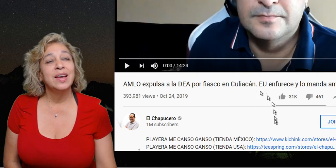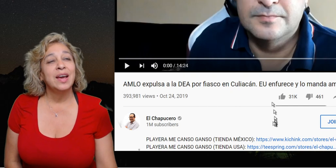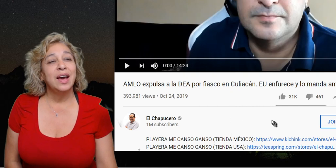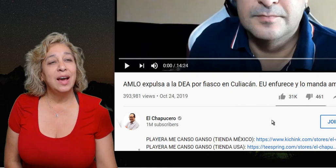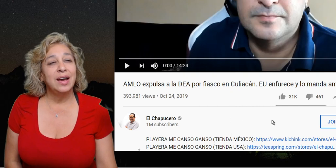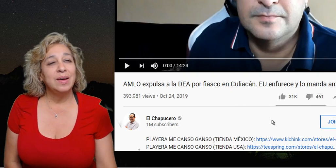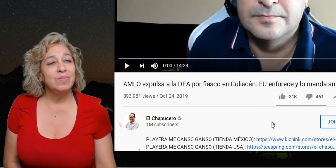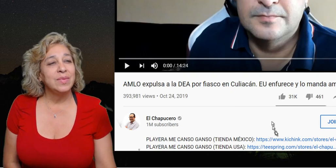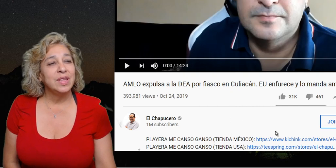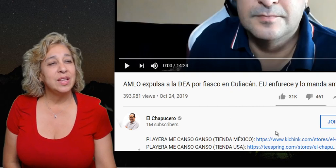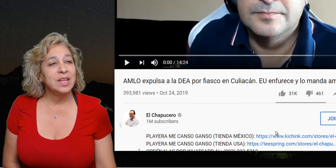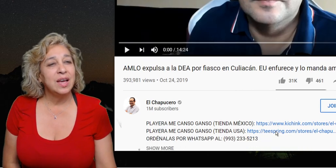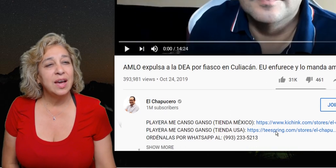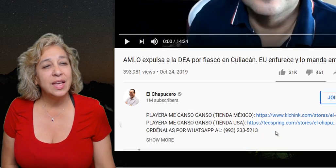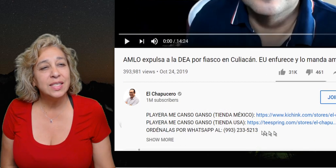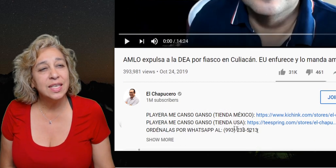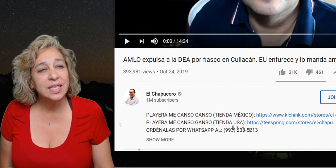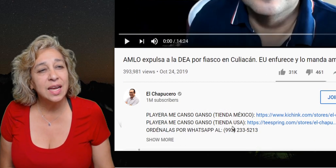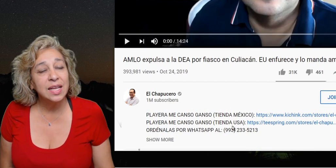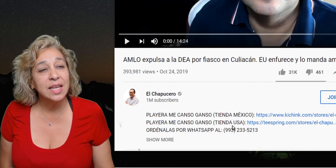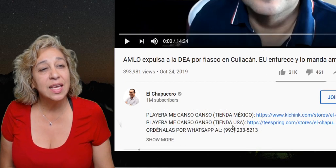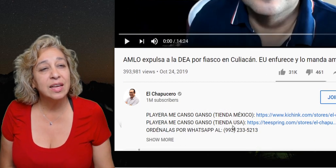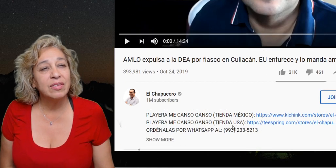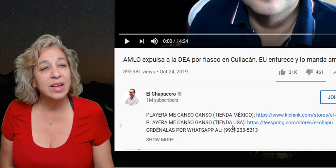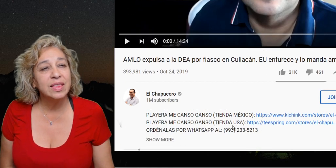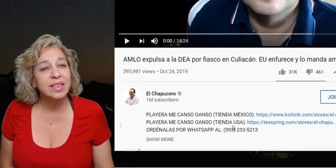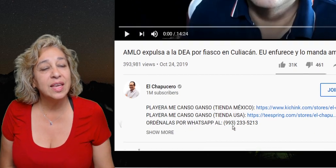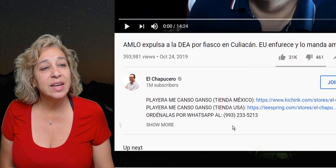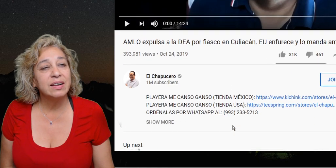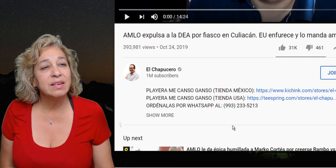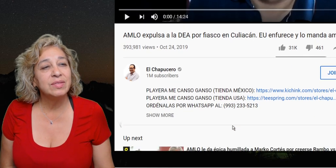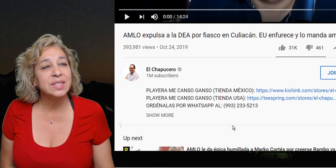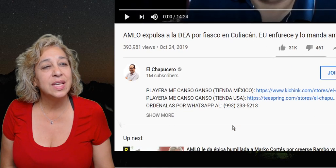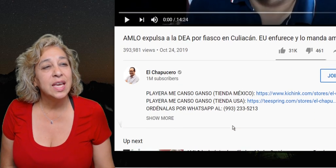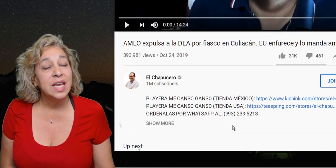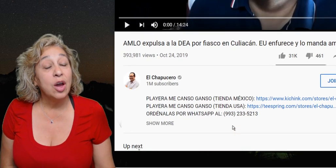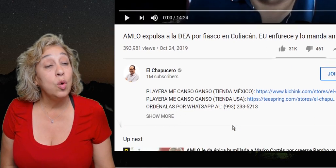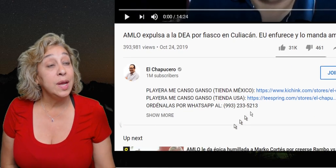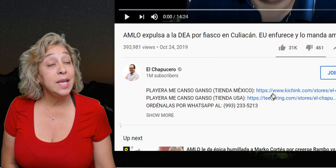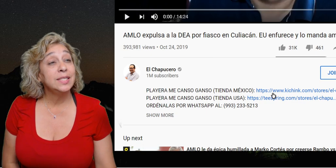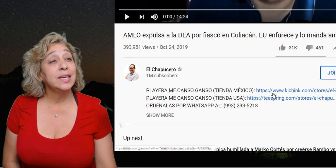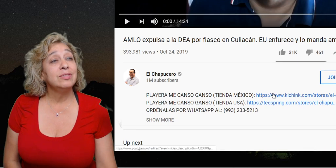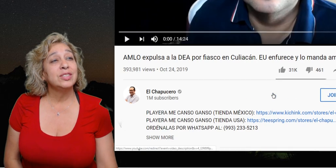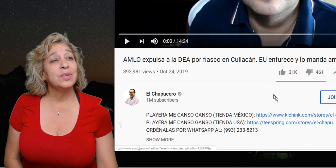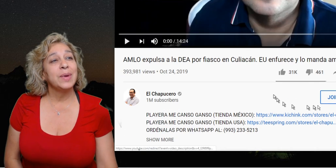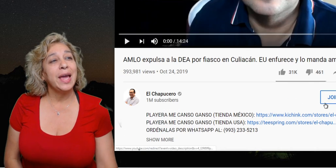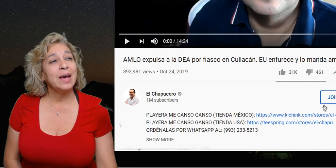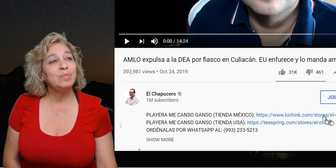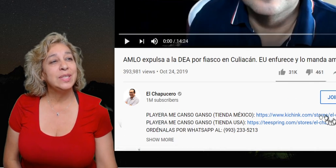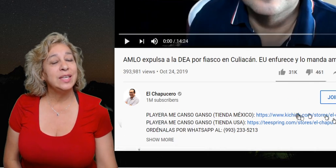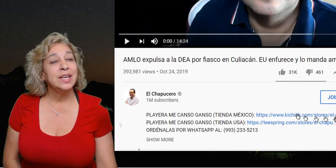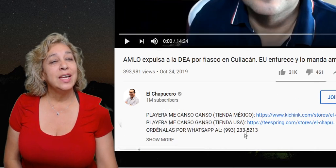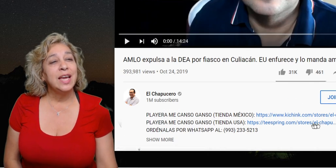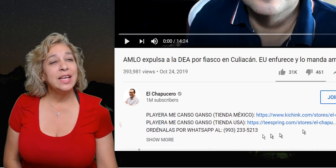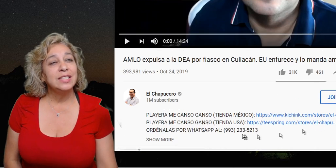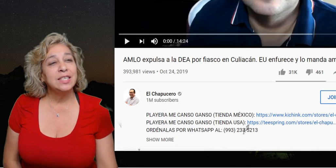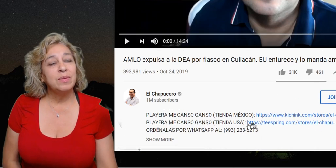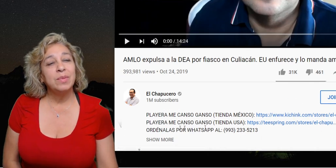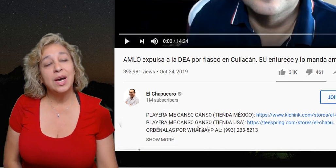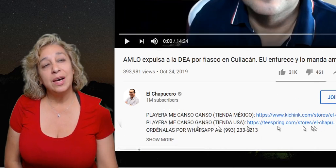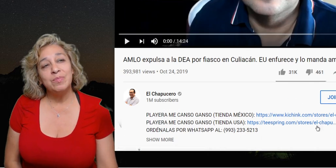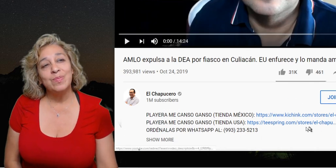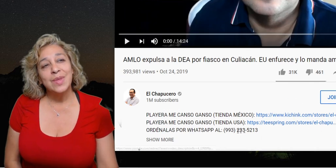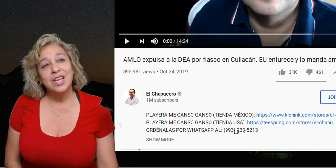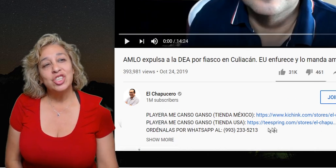join. I guess he's got a link right there. Let me see. Oh, and he sells some caps and